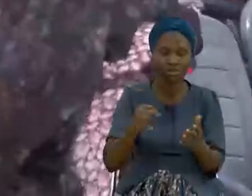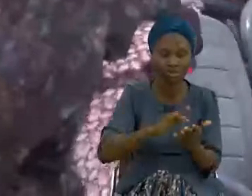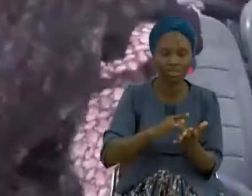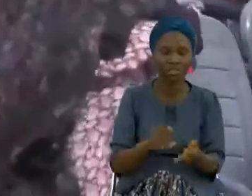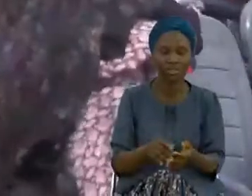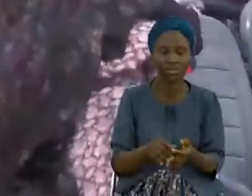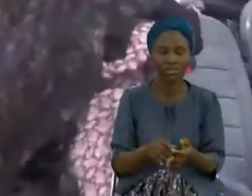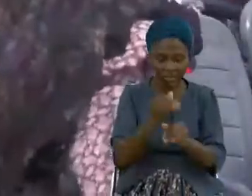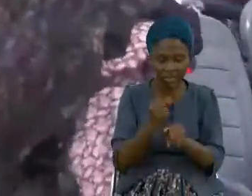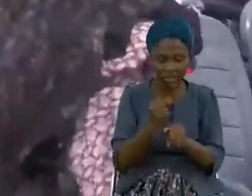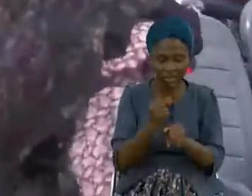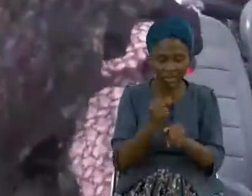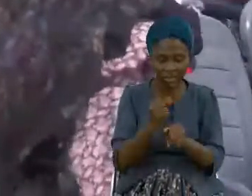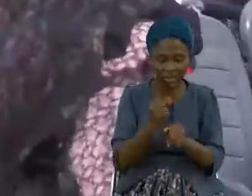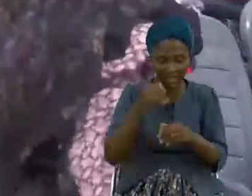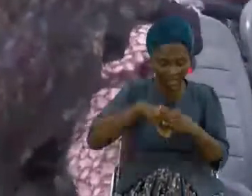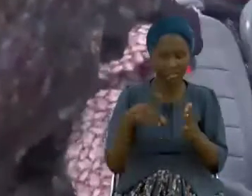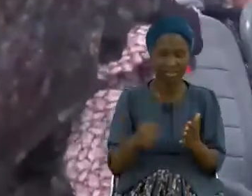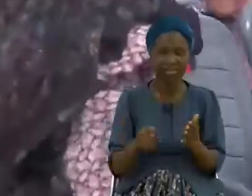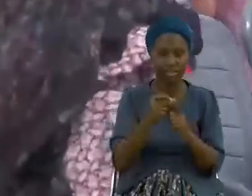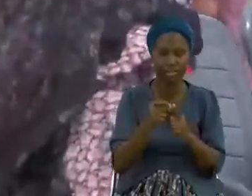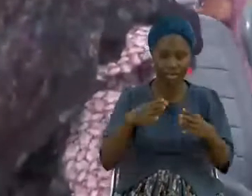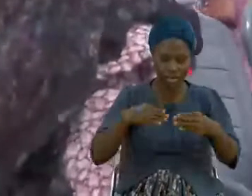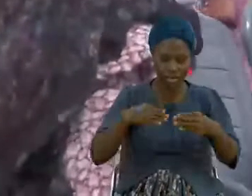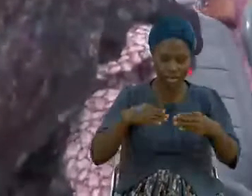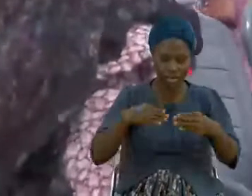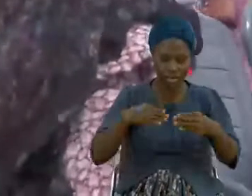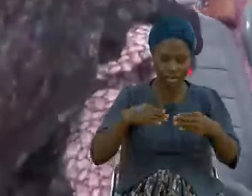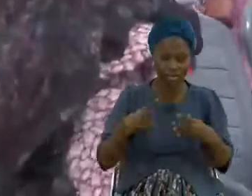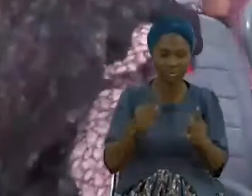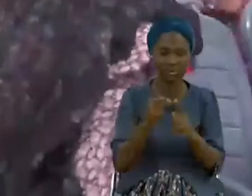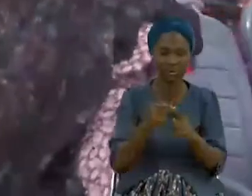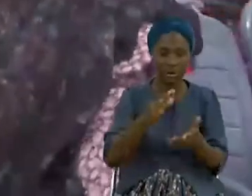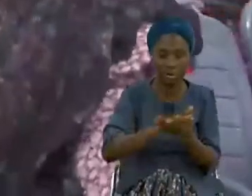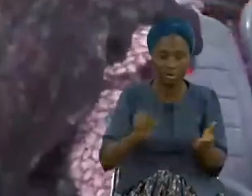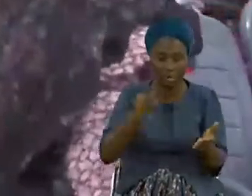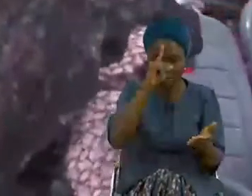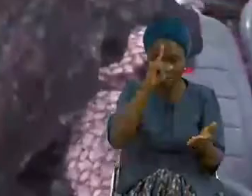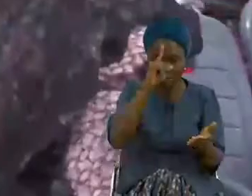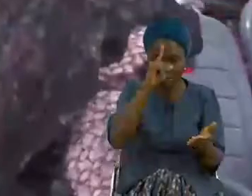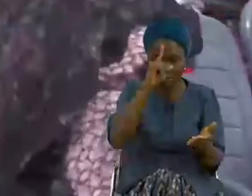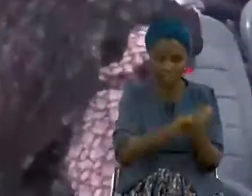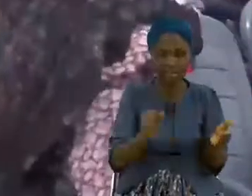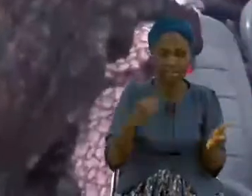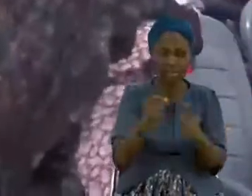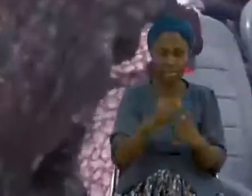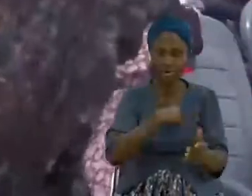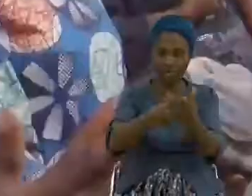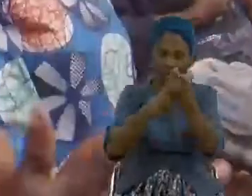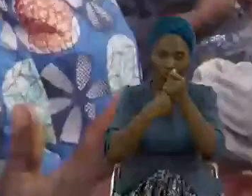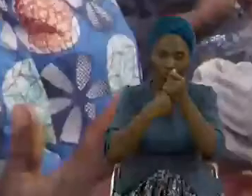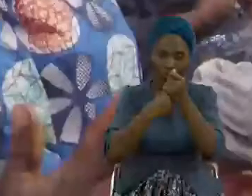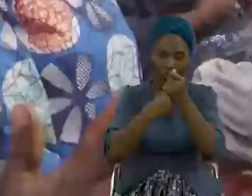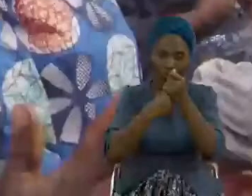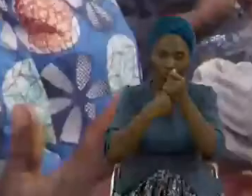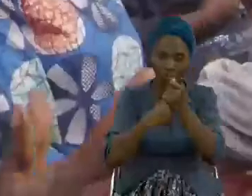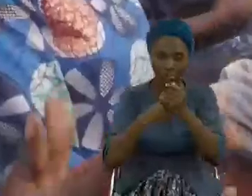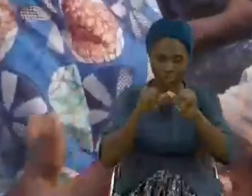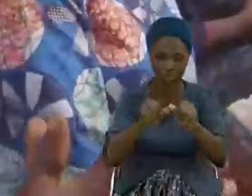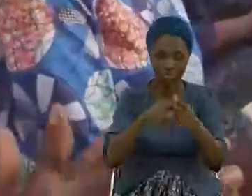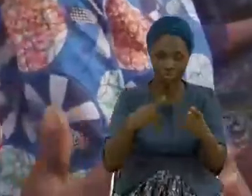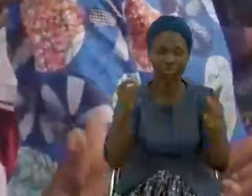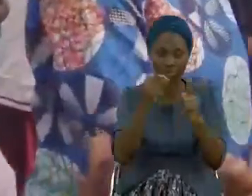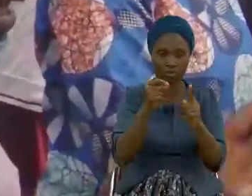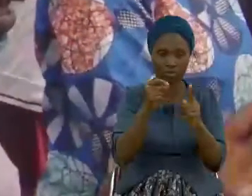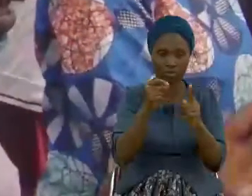word hold on to the word the word or the